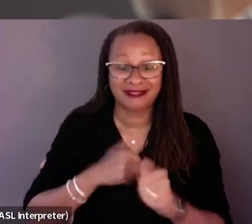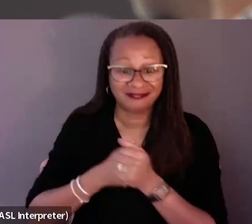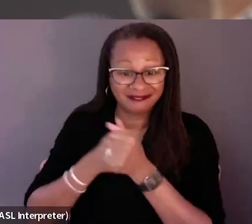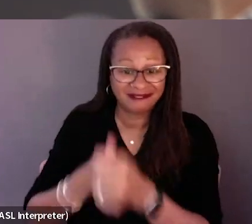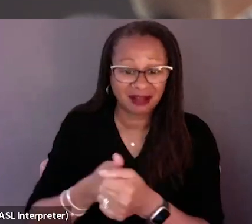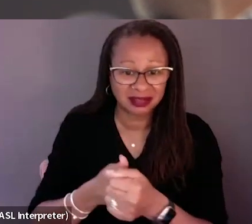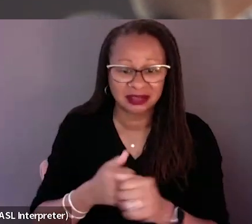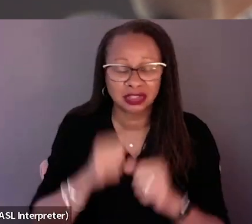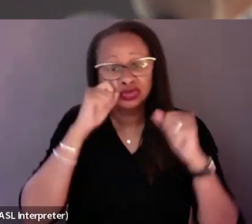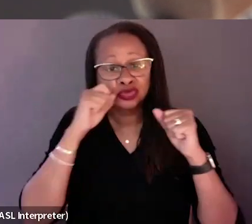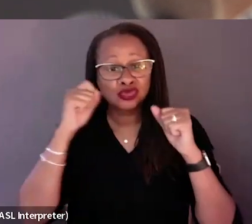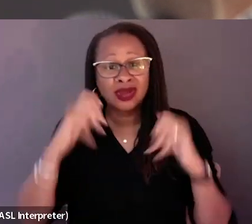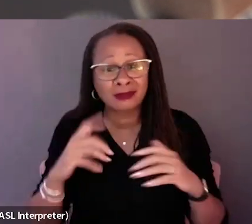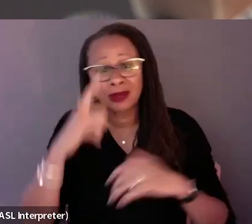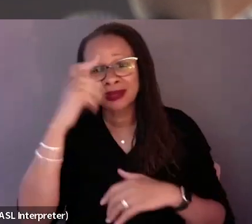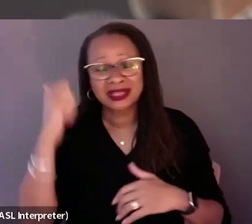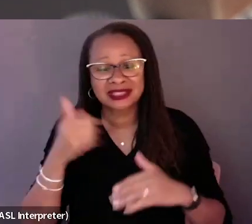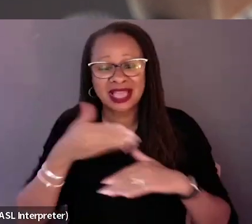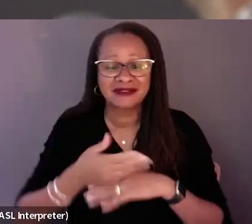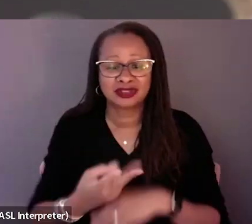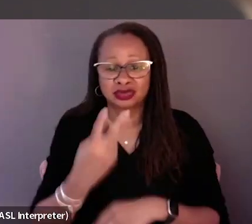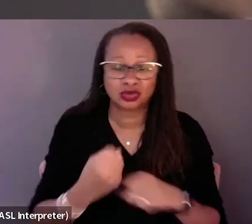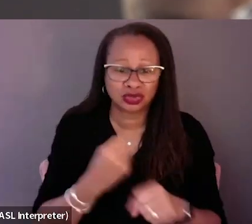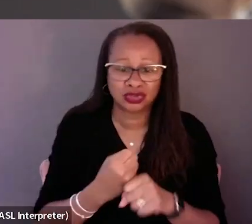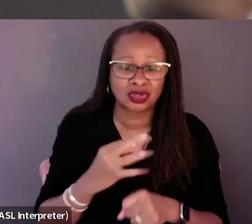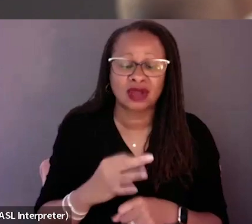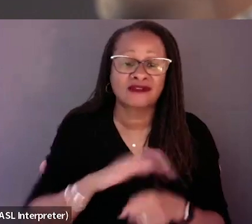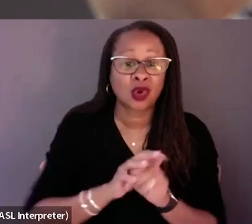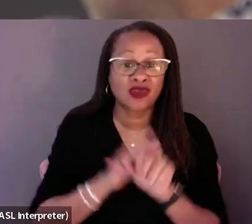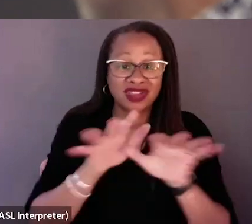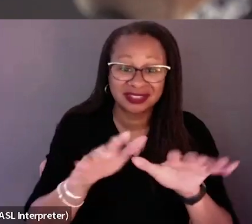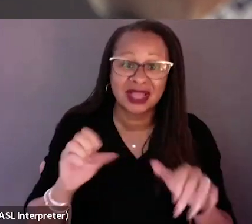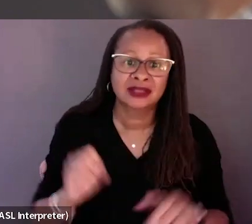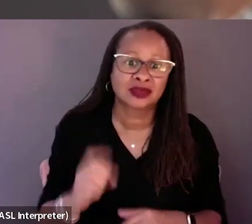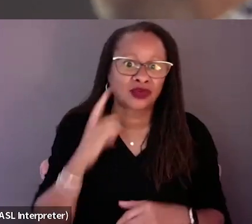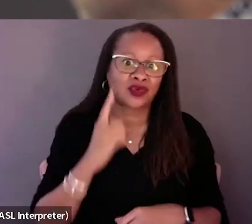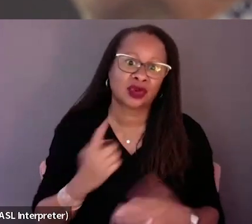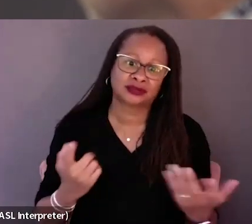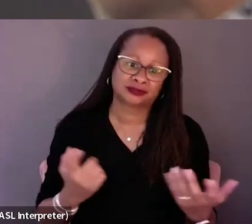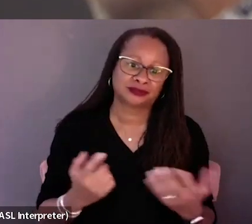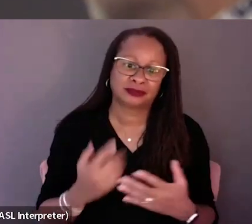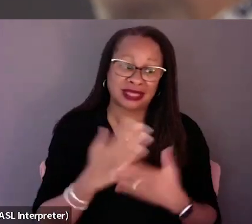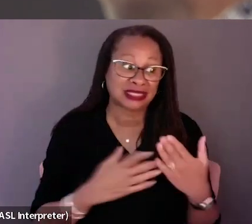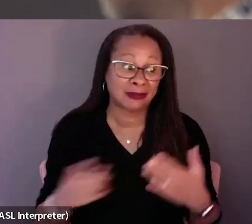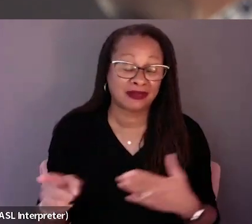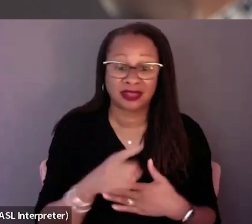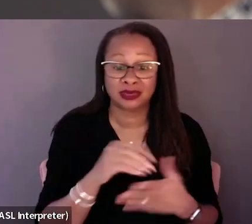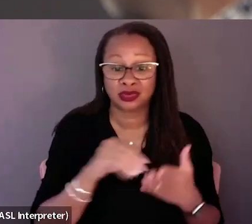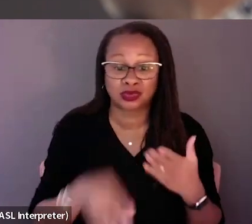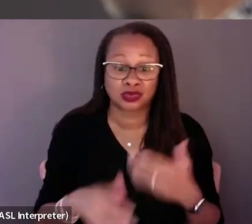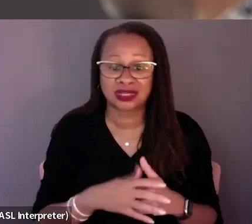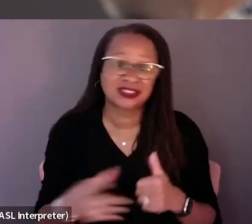like incredible because it was like after 2 years of COVID. So for some of them, it was like